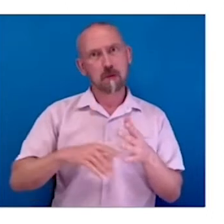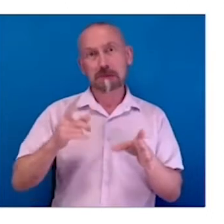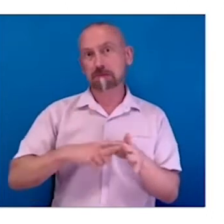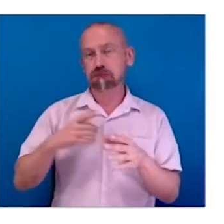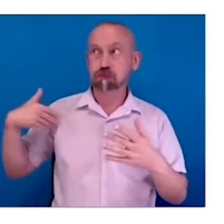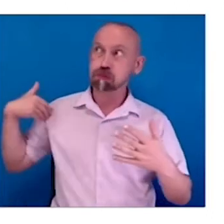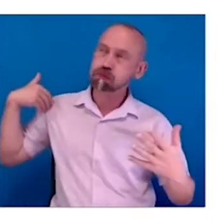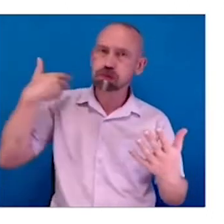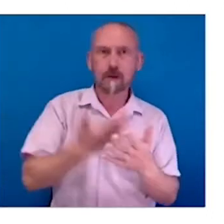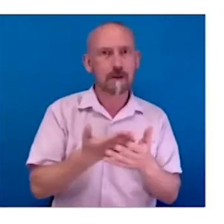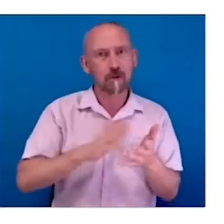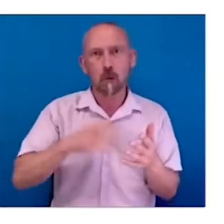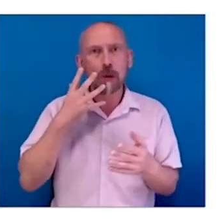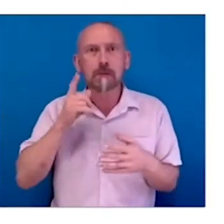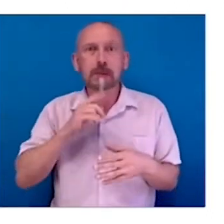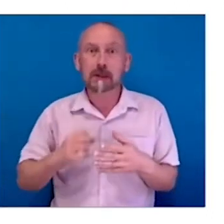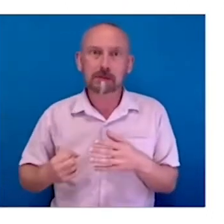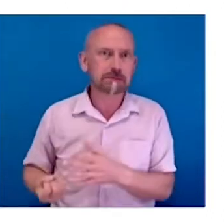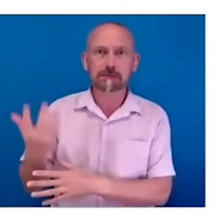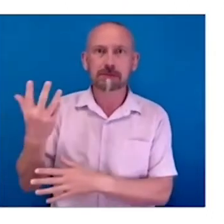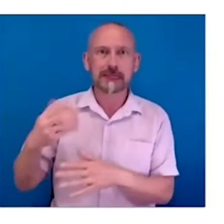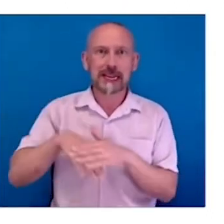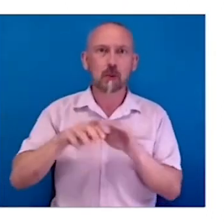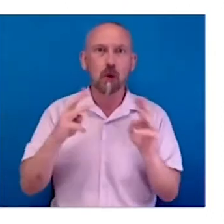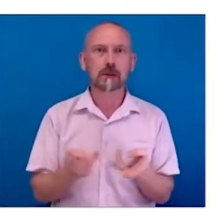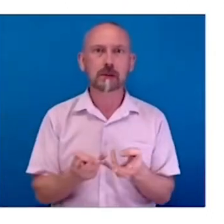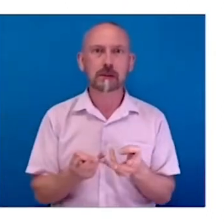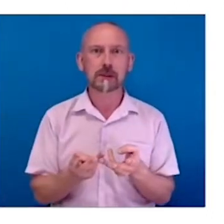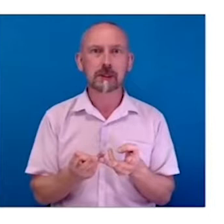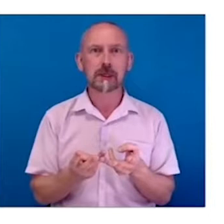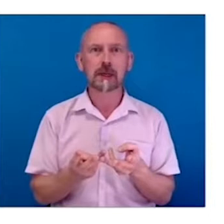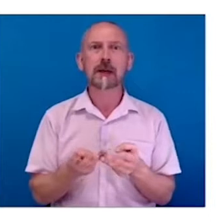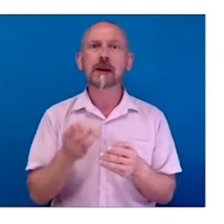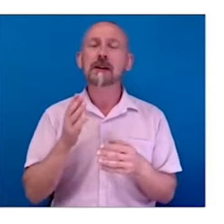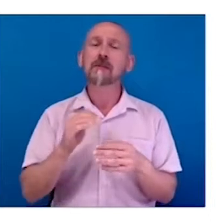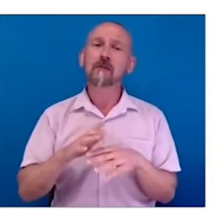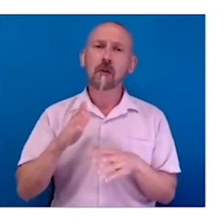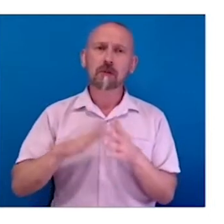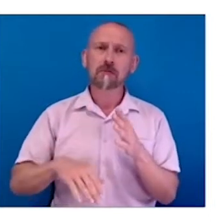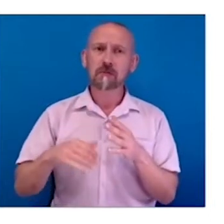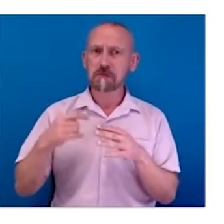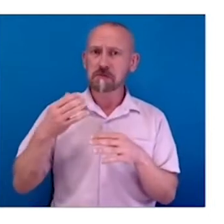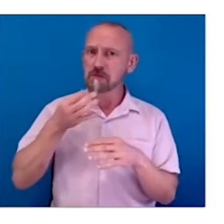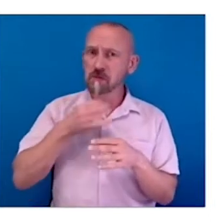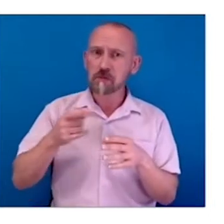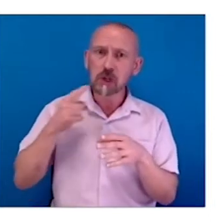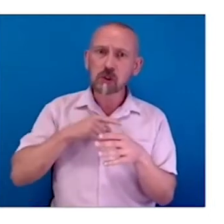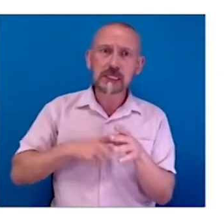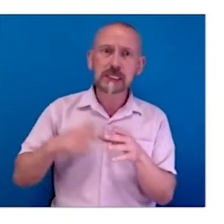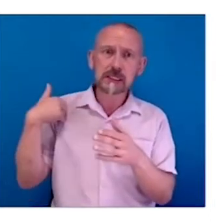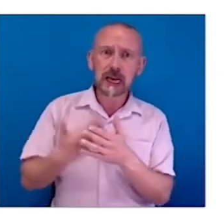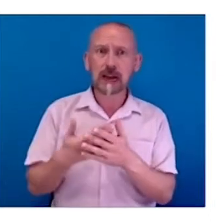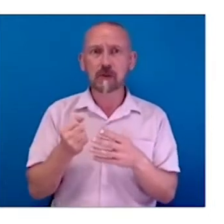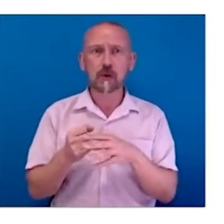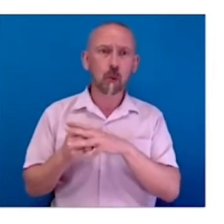for notating Western music has been truly international, with no boundaries of language, such as we